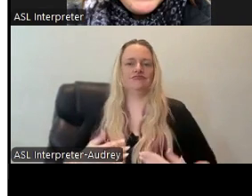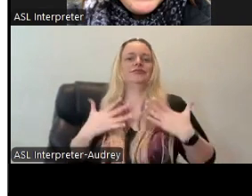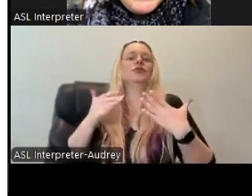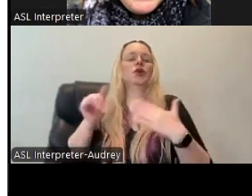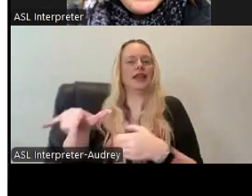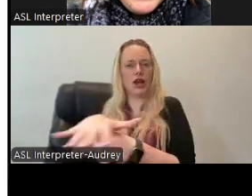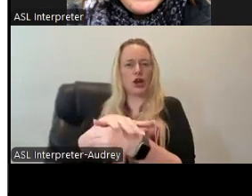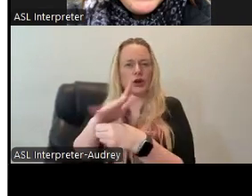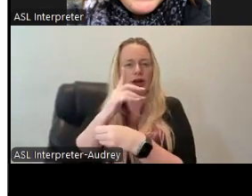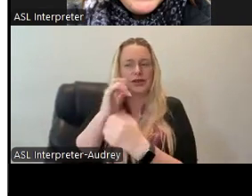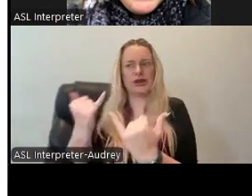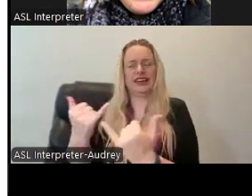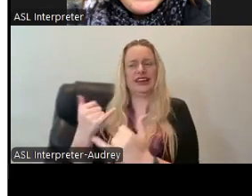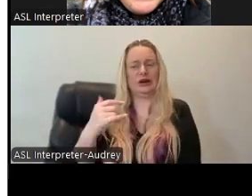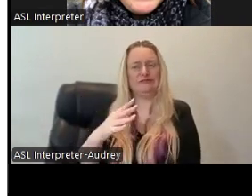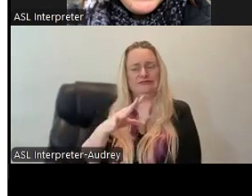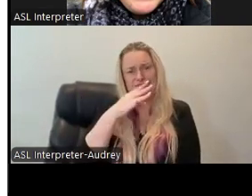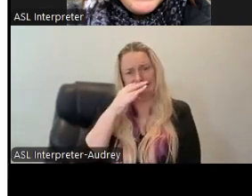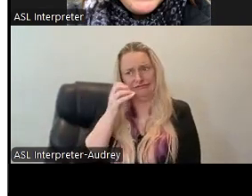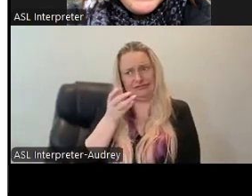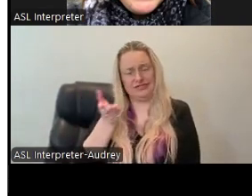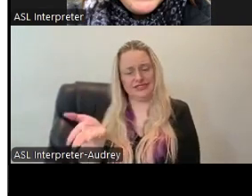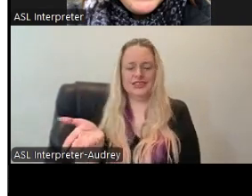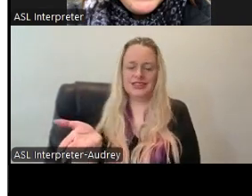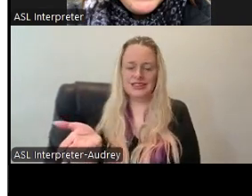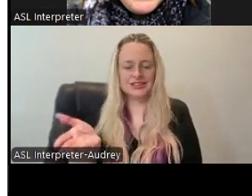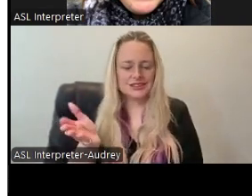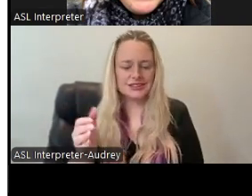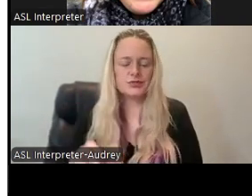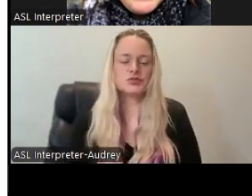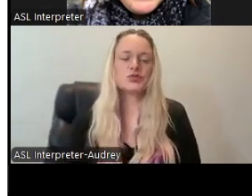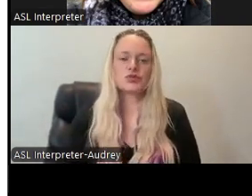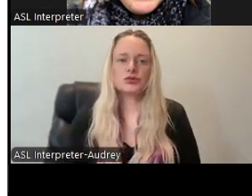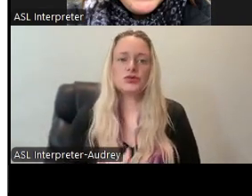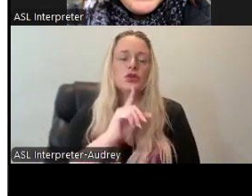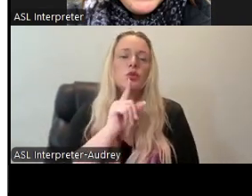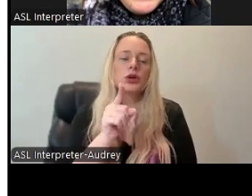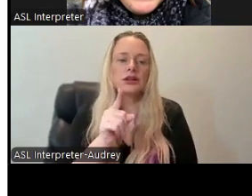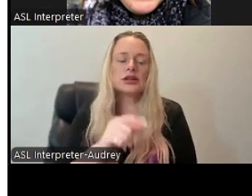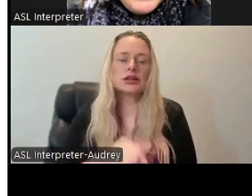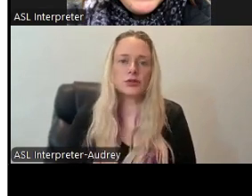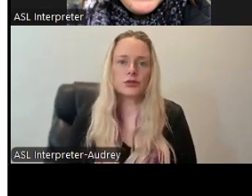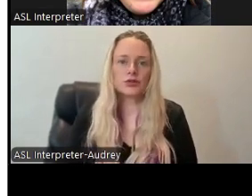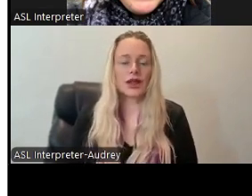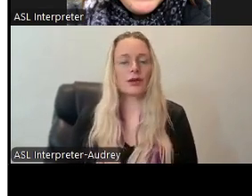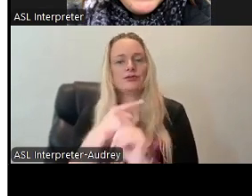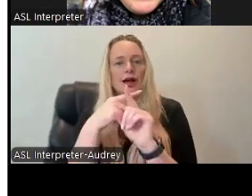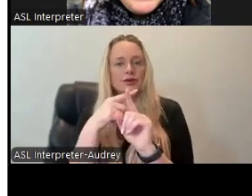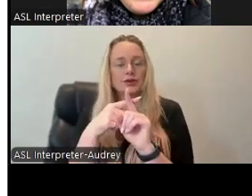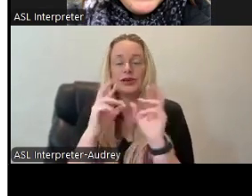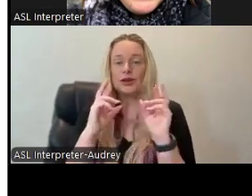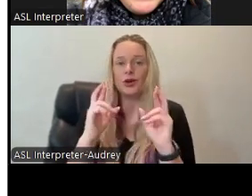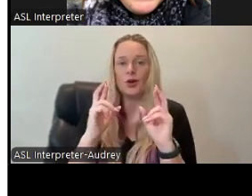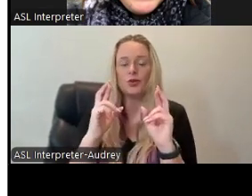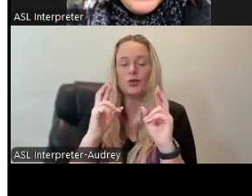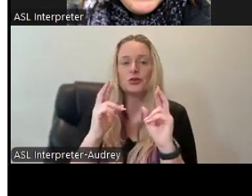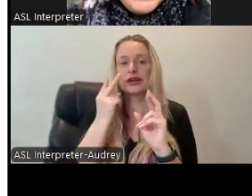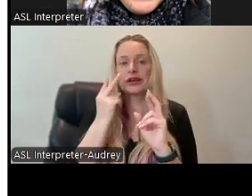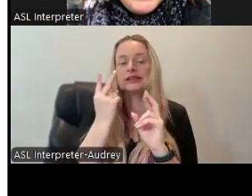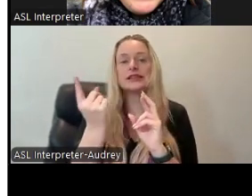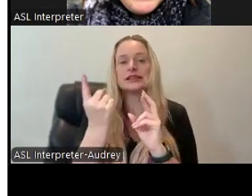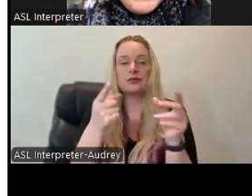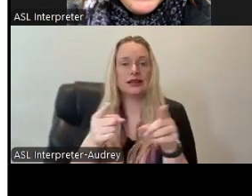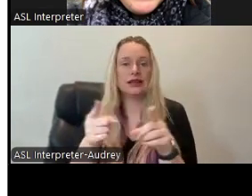it's kind of an eyesore right now. So I'm really optimistic, and I hope we could see something happen with it